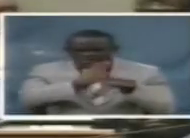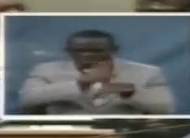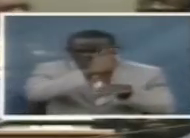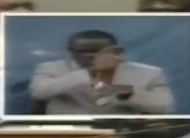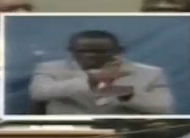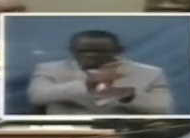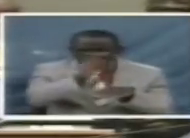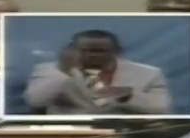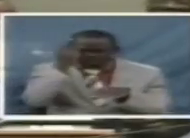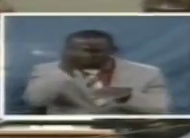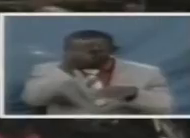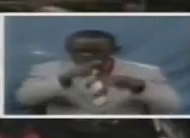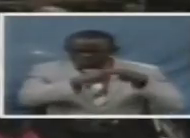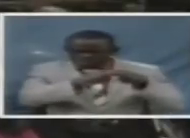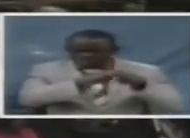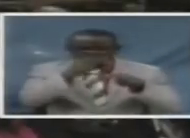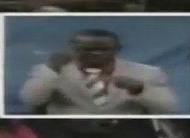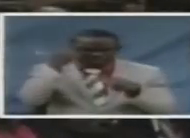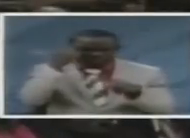Chipata-Petaukem rail line.